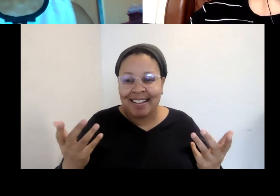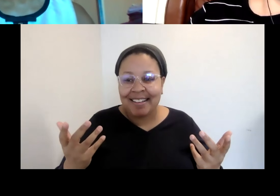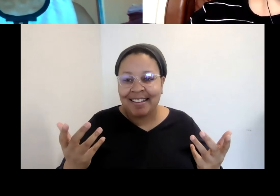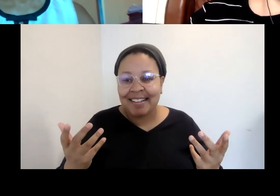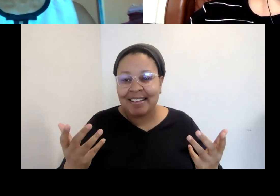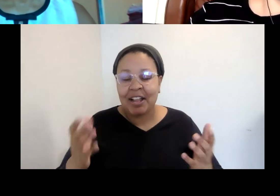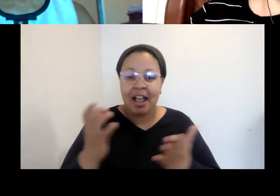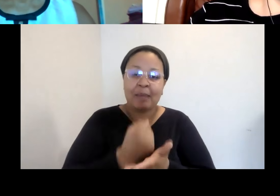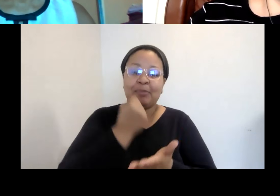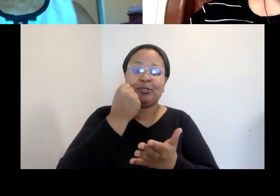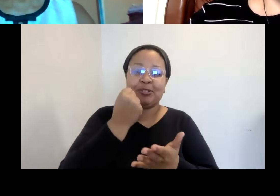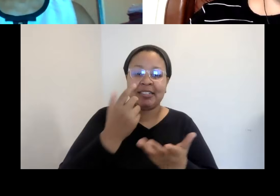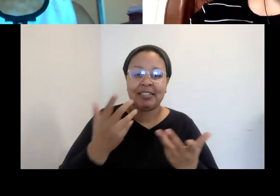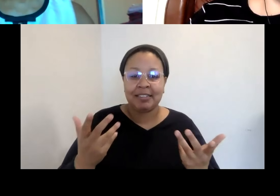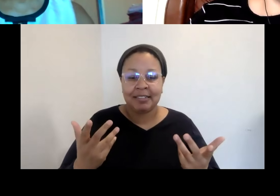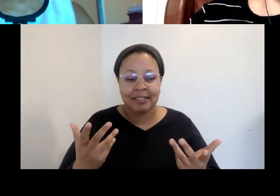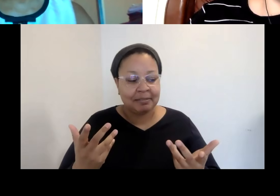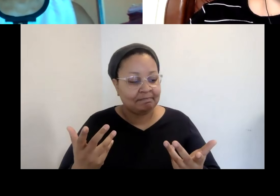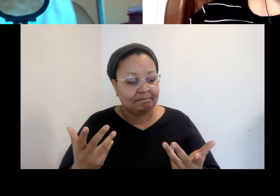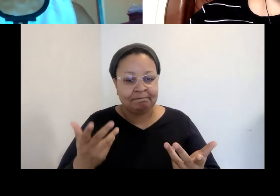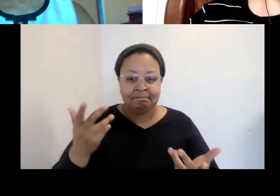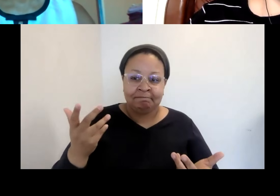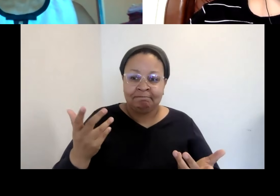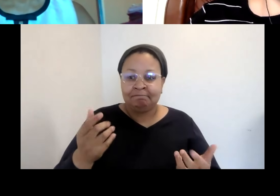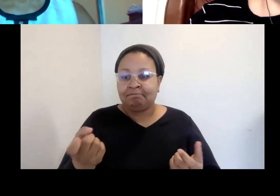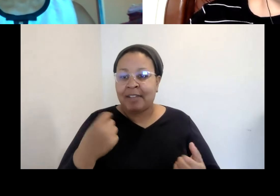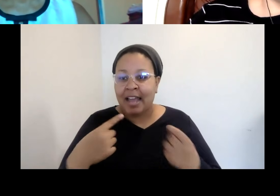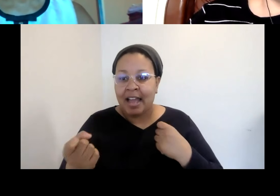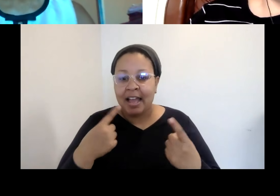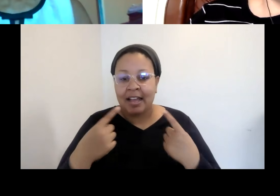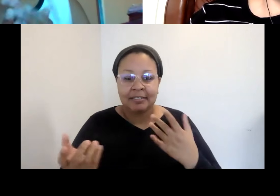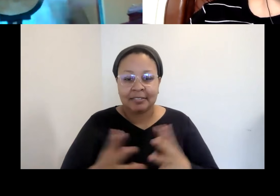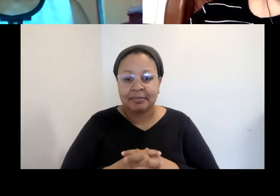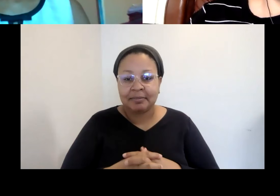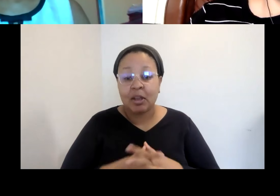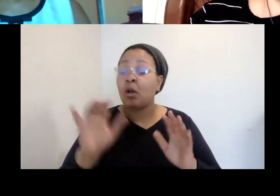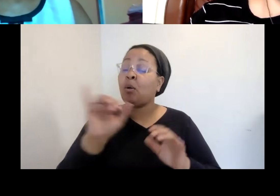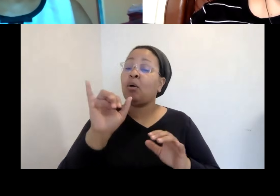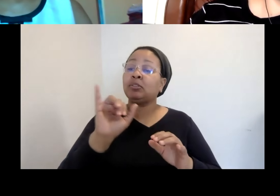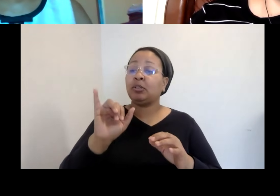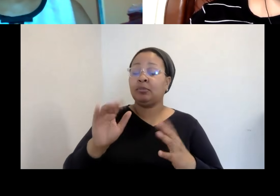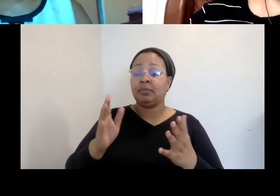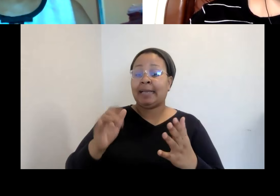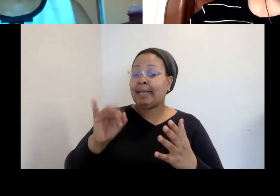your opportunity to ask Brittany. And once again, if